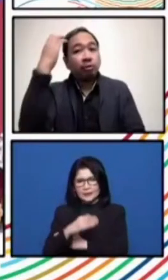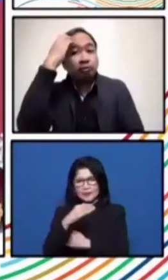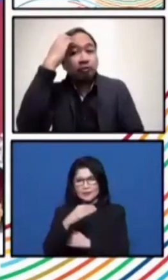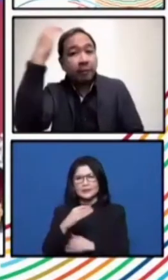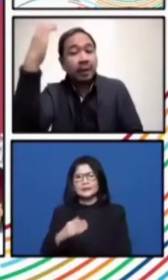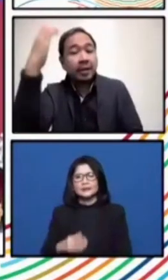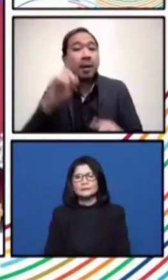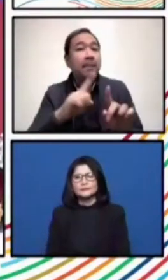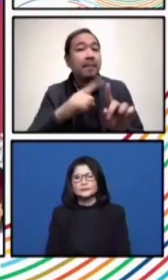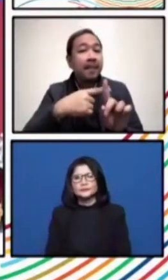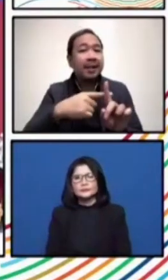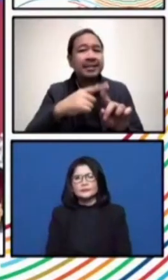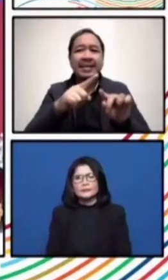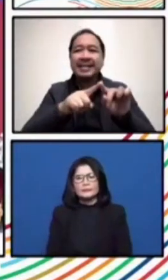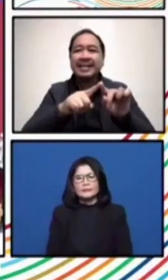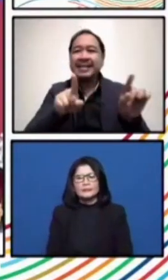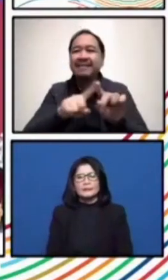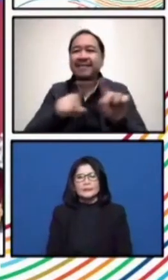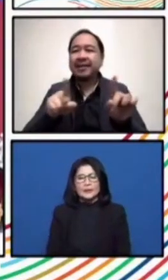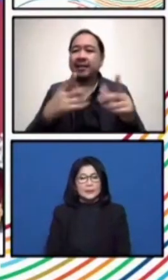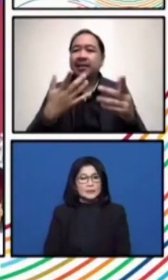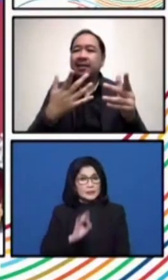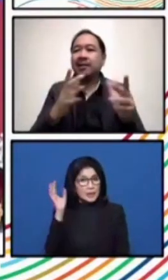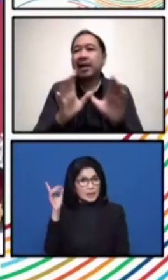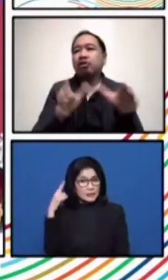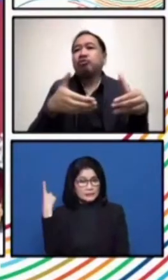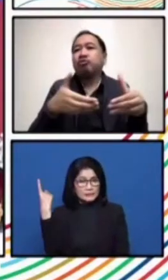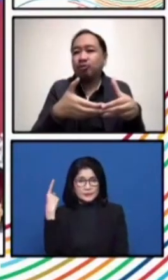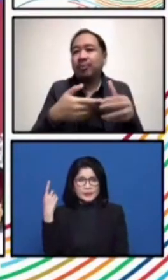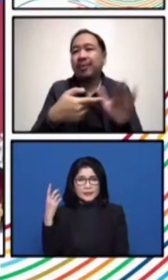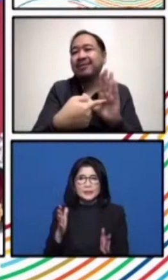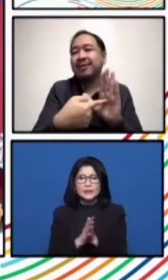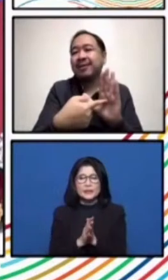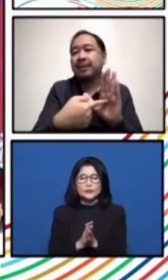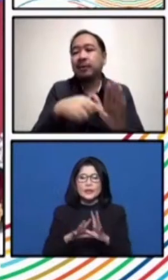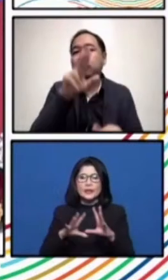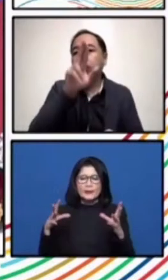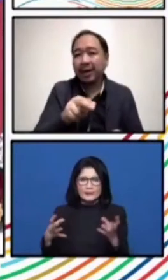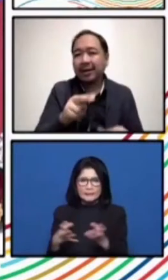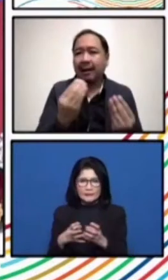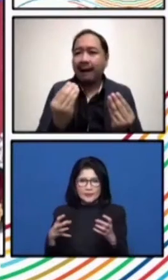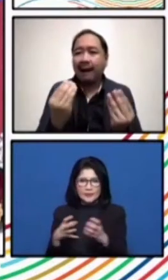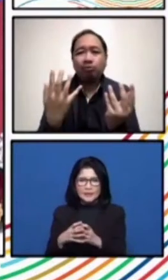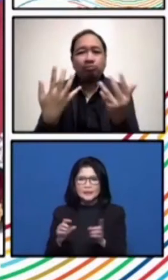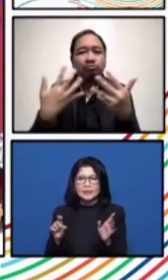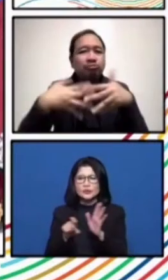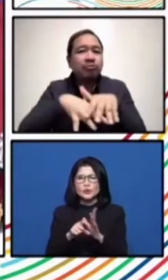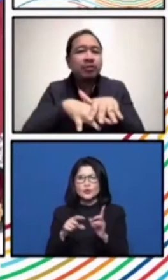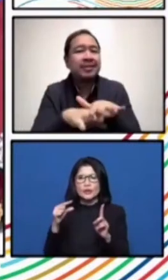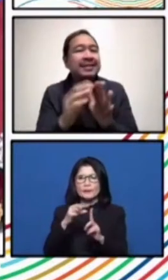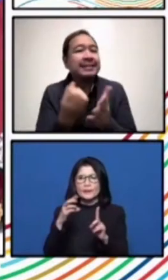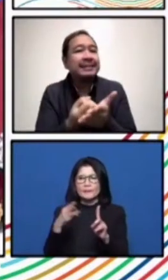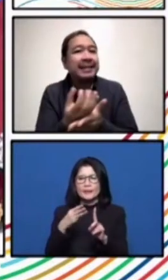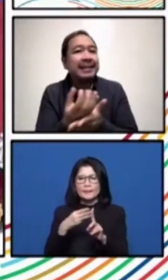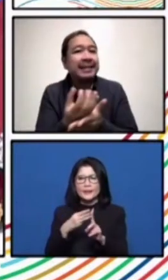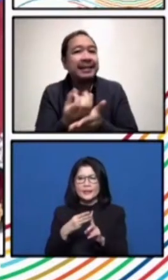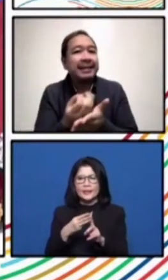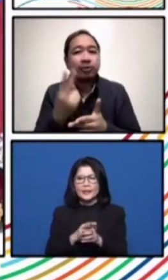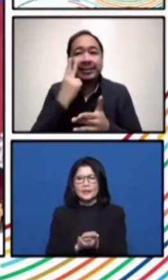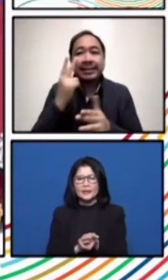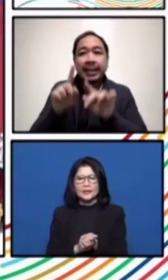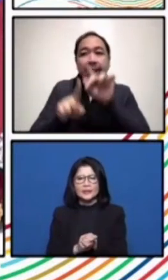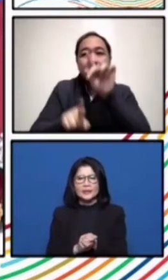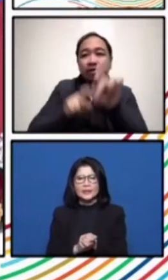among multilateral agencies such as the UN from inclusion of questions and functioning in censuses and surveys